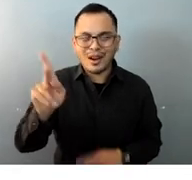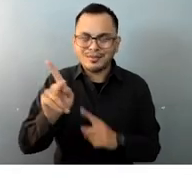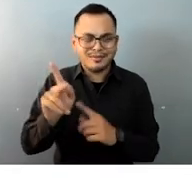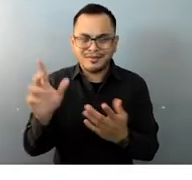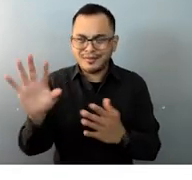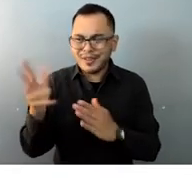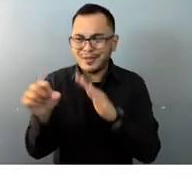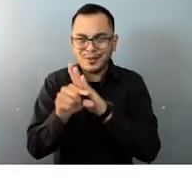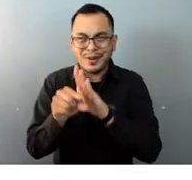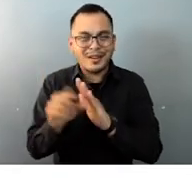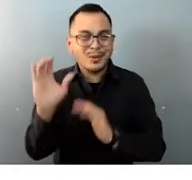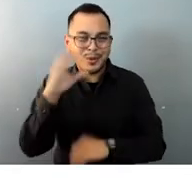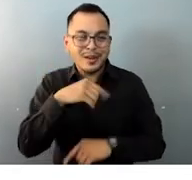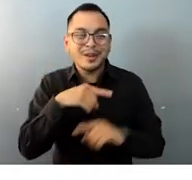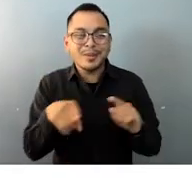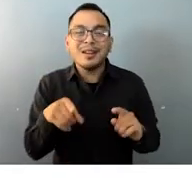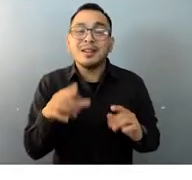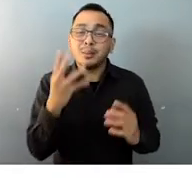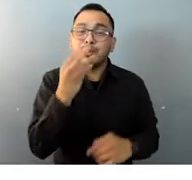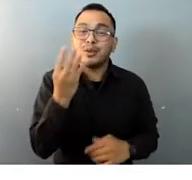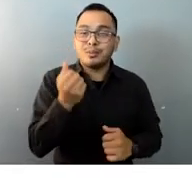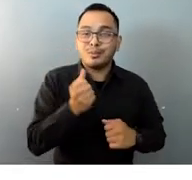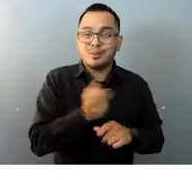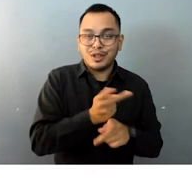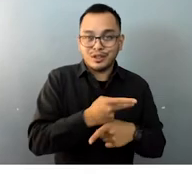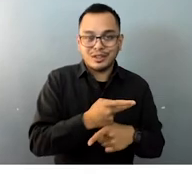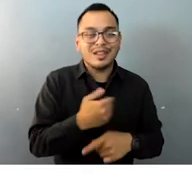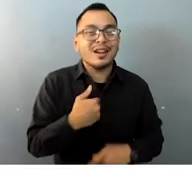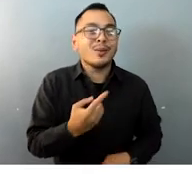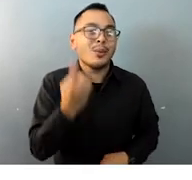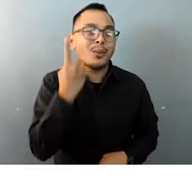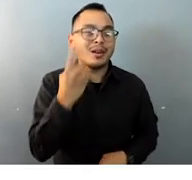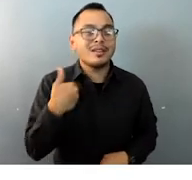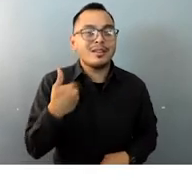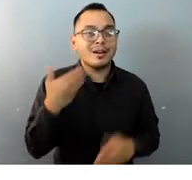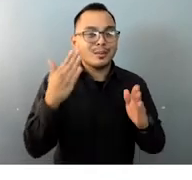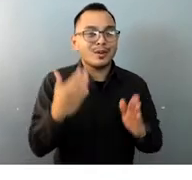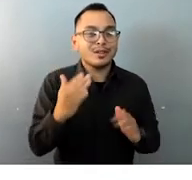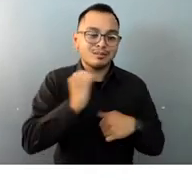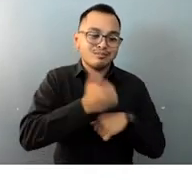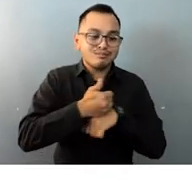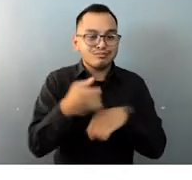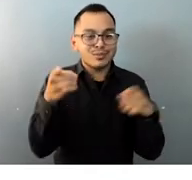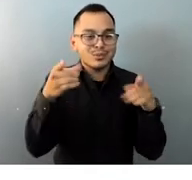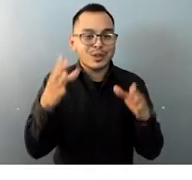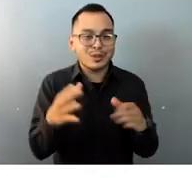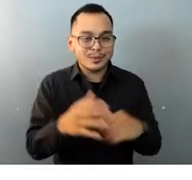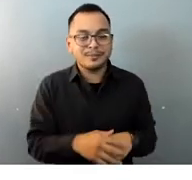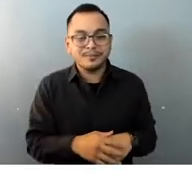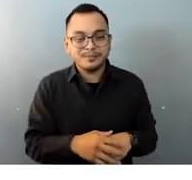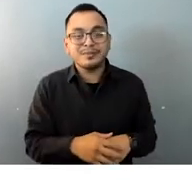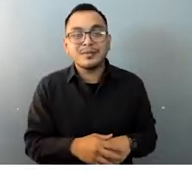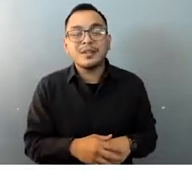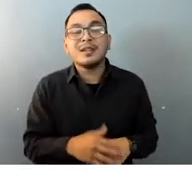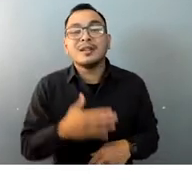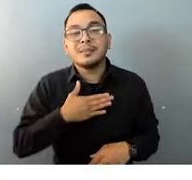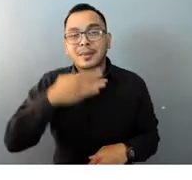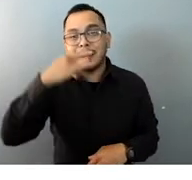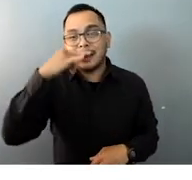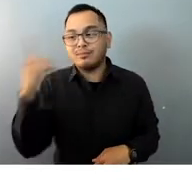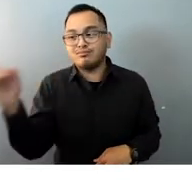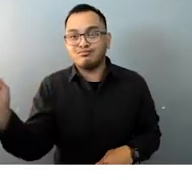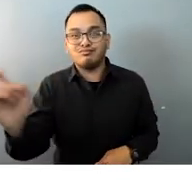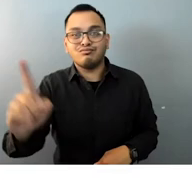yeah, so it was a beautiful production. There was this like lovely young person who was putting it on.